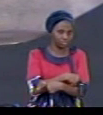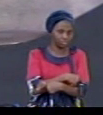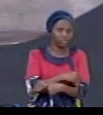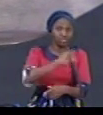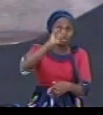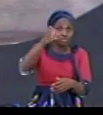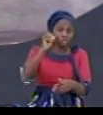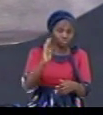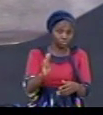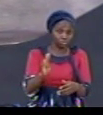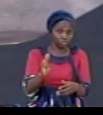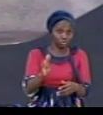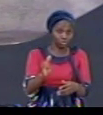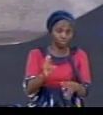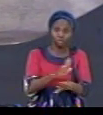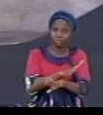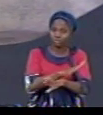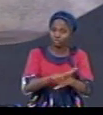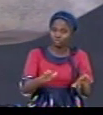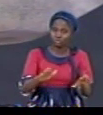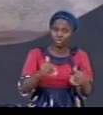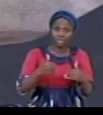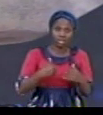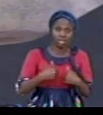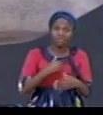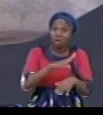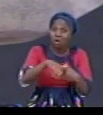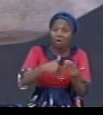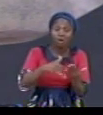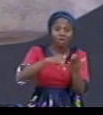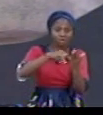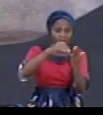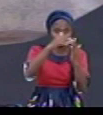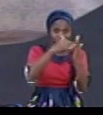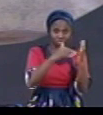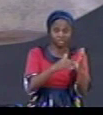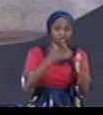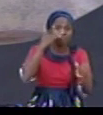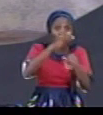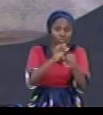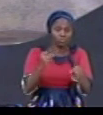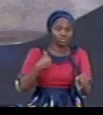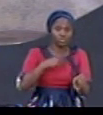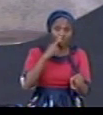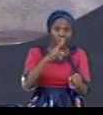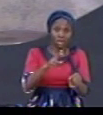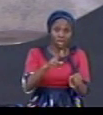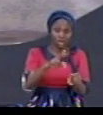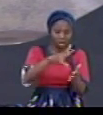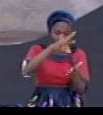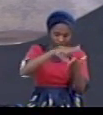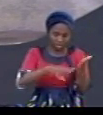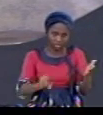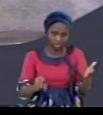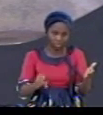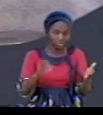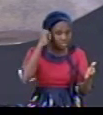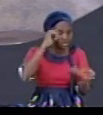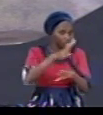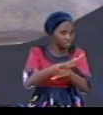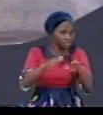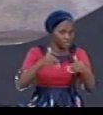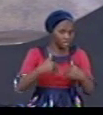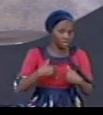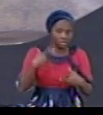Job did not have all these promises we're looking at. He did not have the